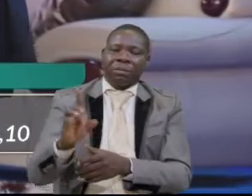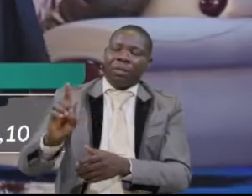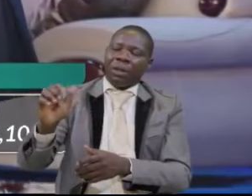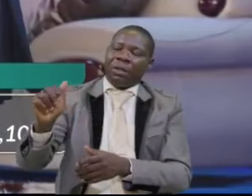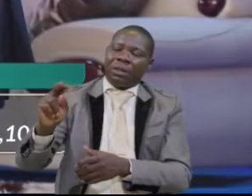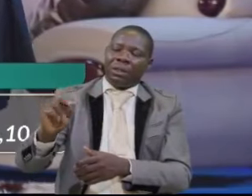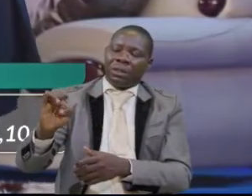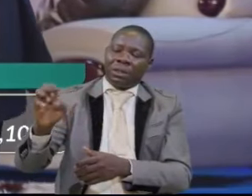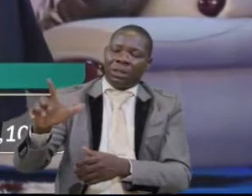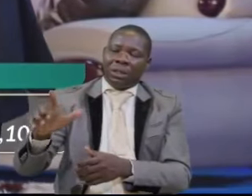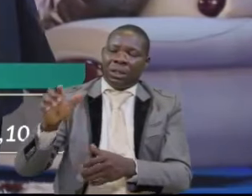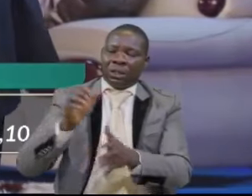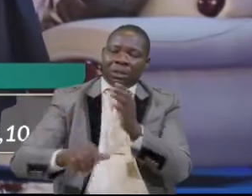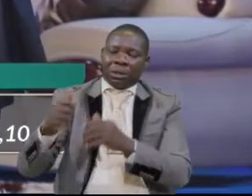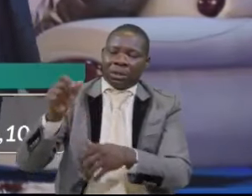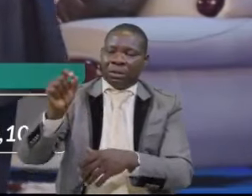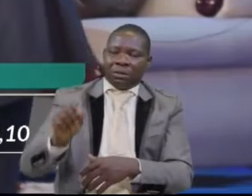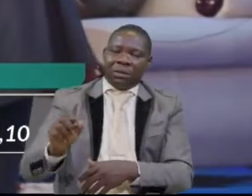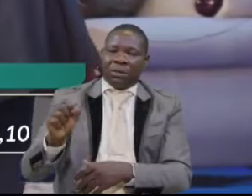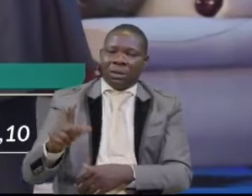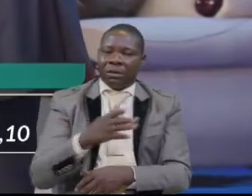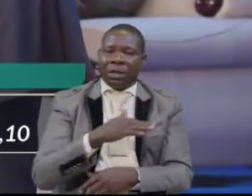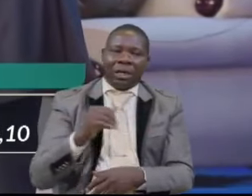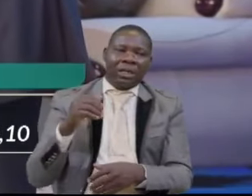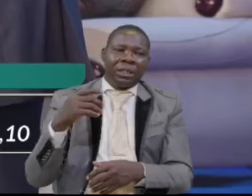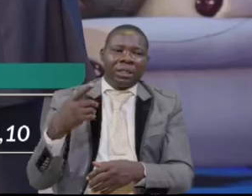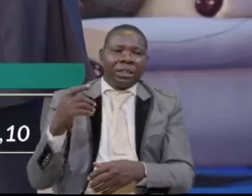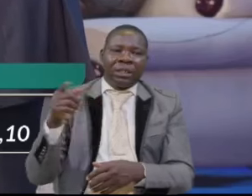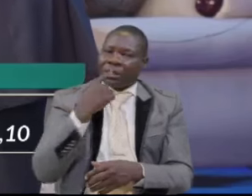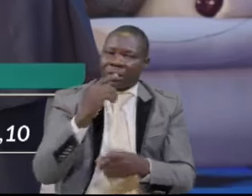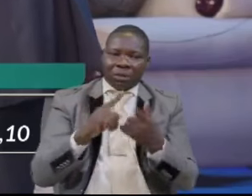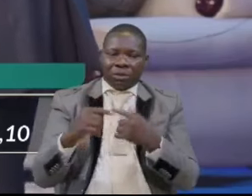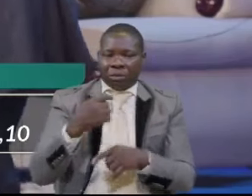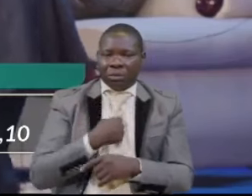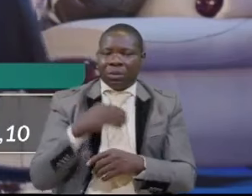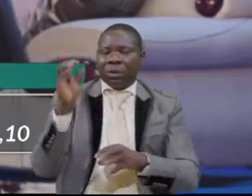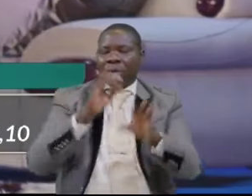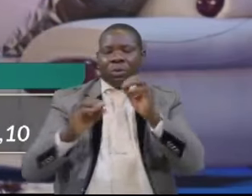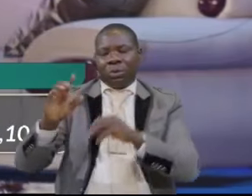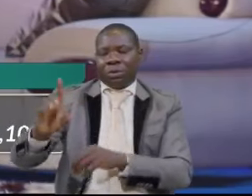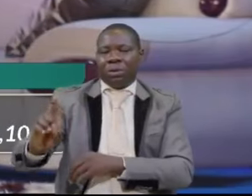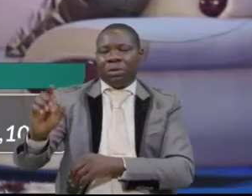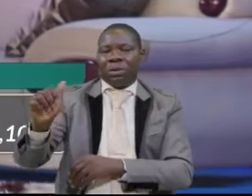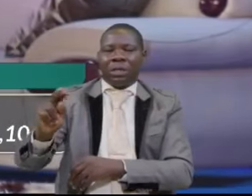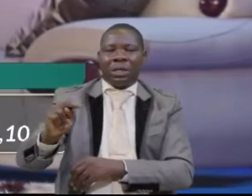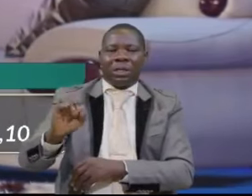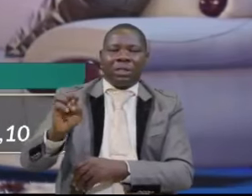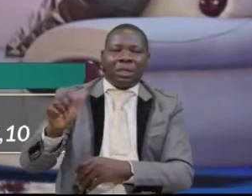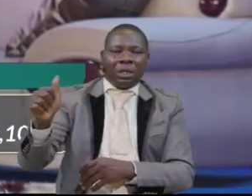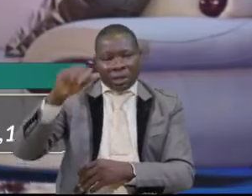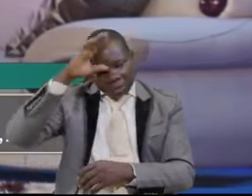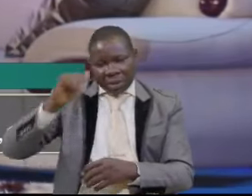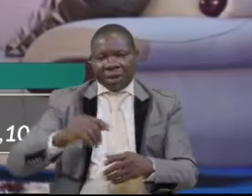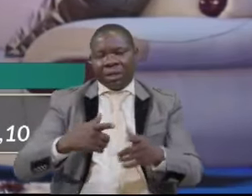11, it says, and he said unto me, O Daniel, a man greatly